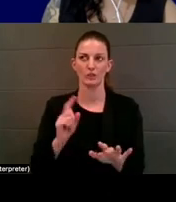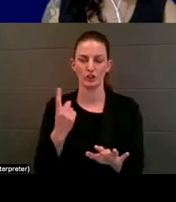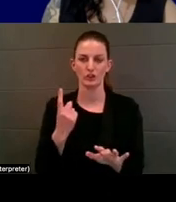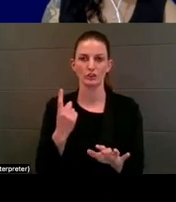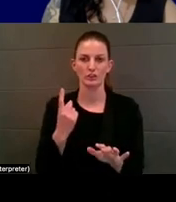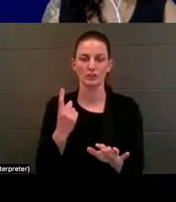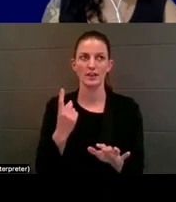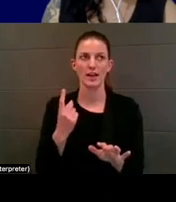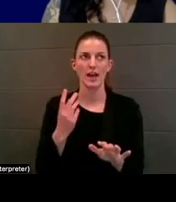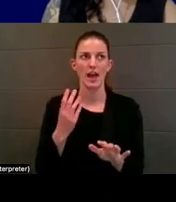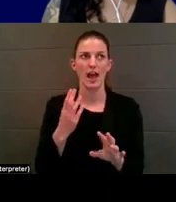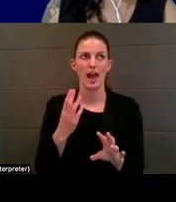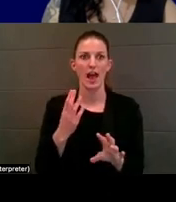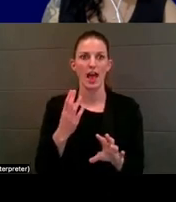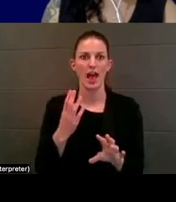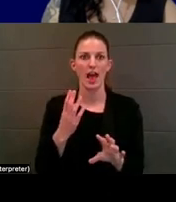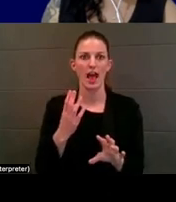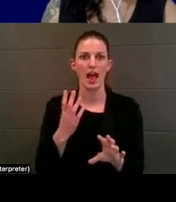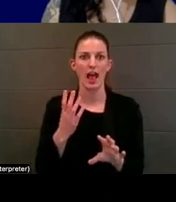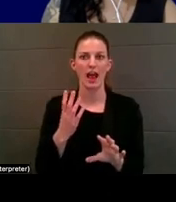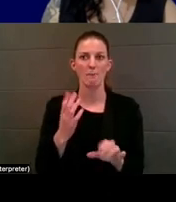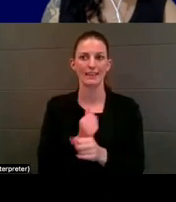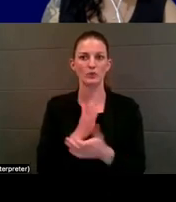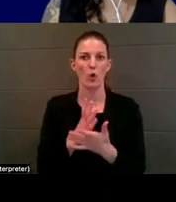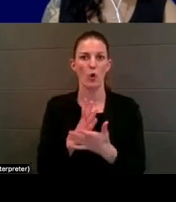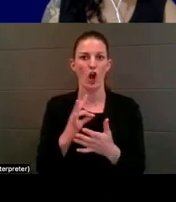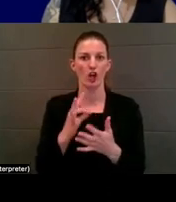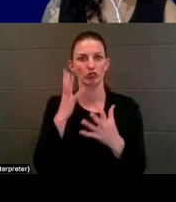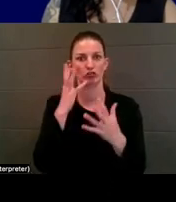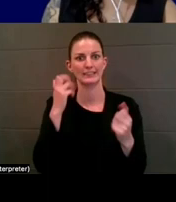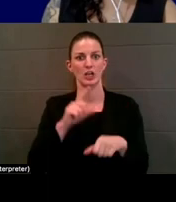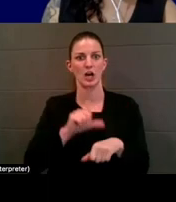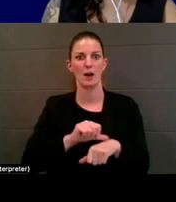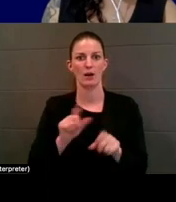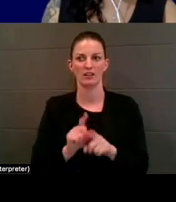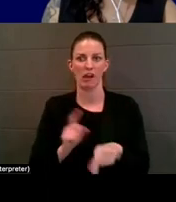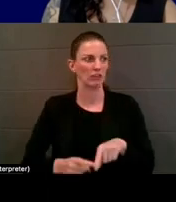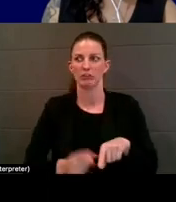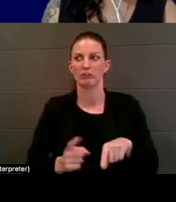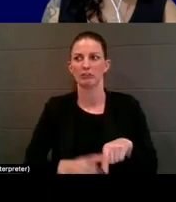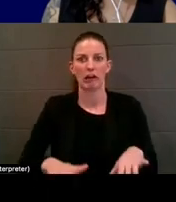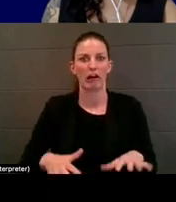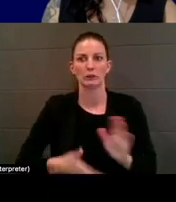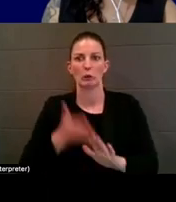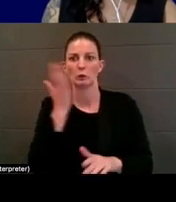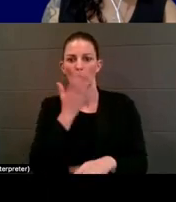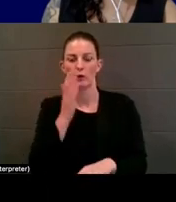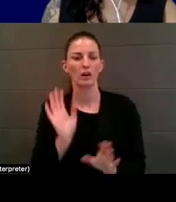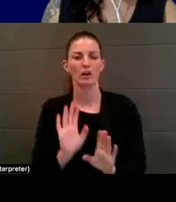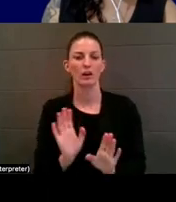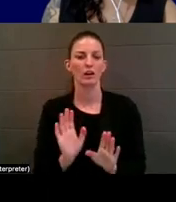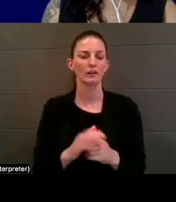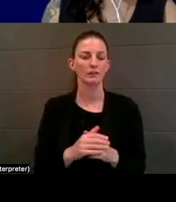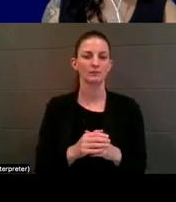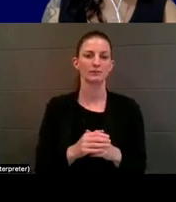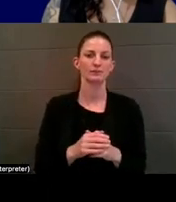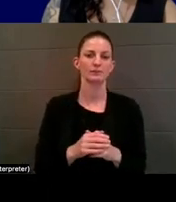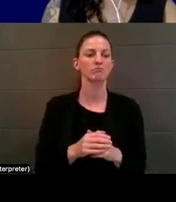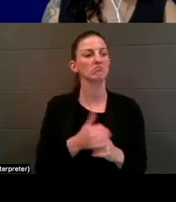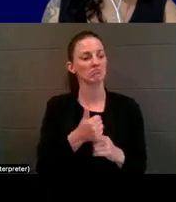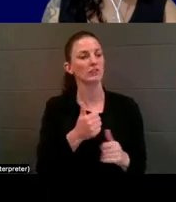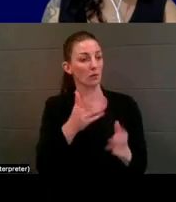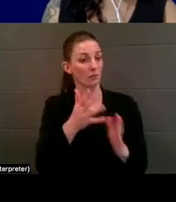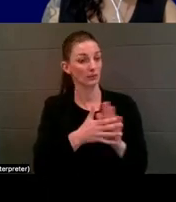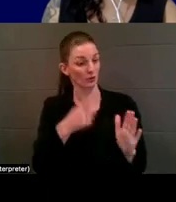And not really being under stress. Beautiful. Do you find like having a routine